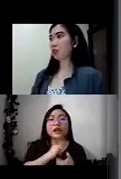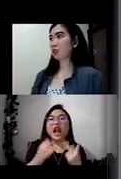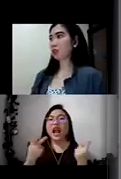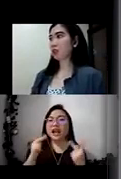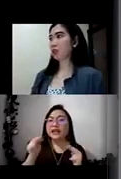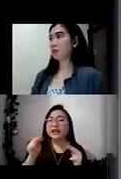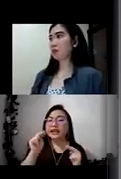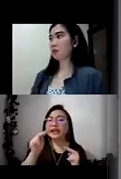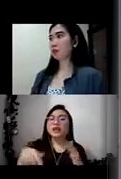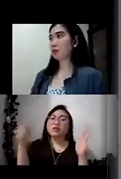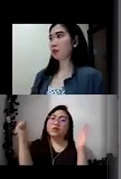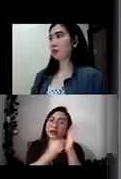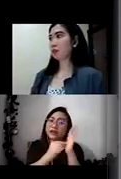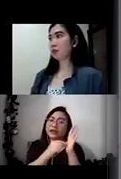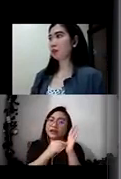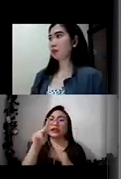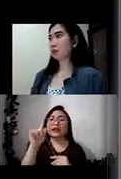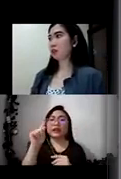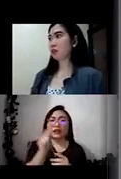the keep,